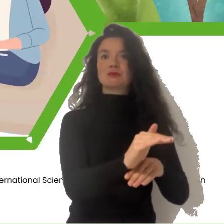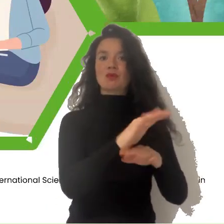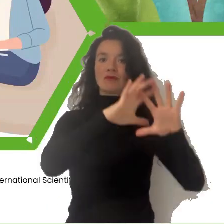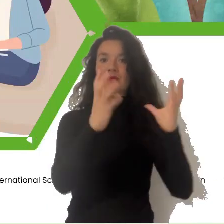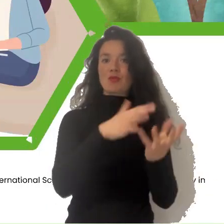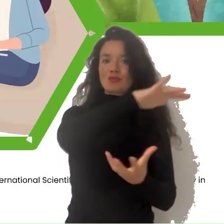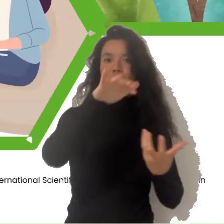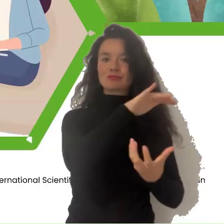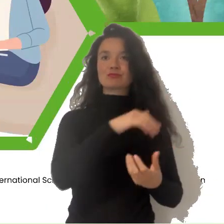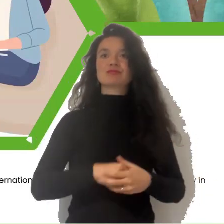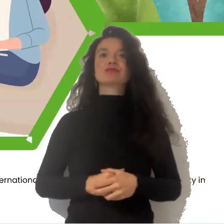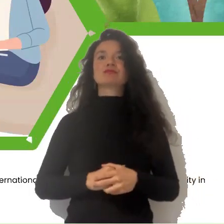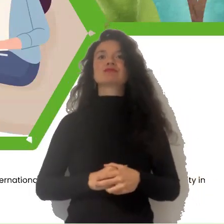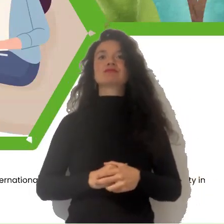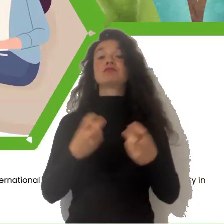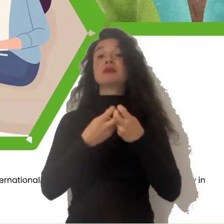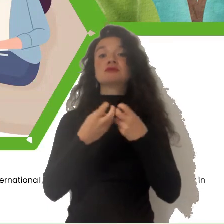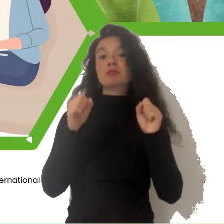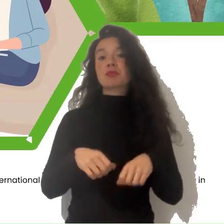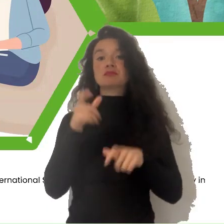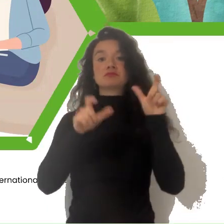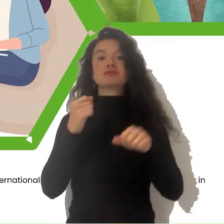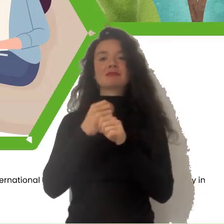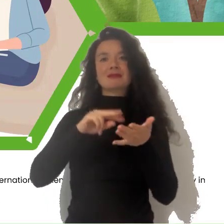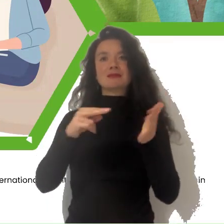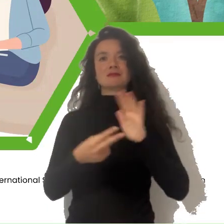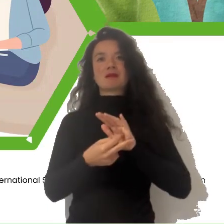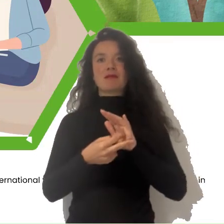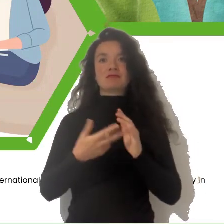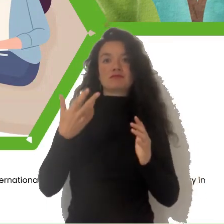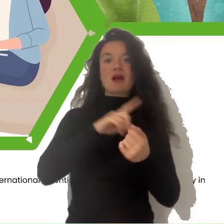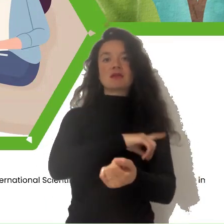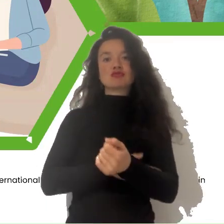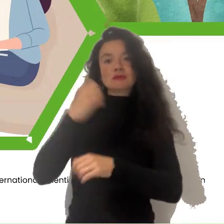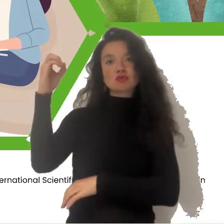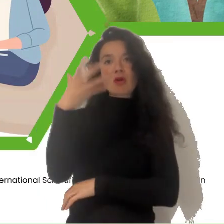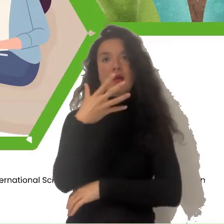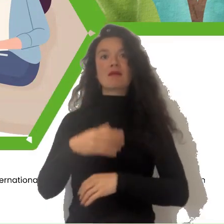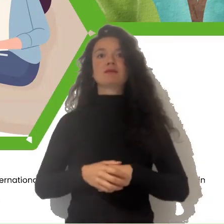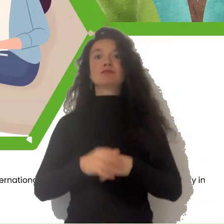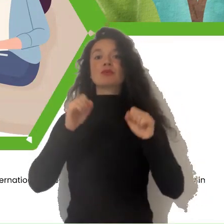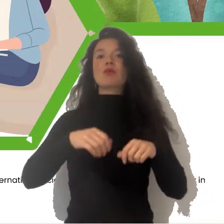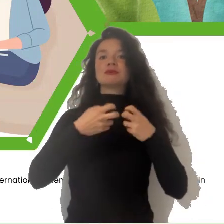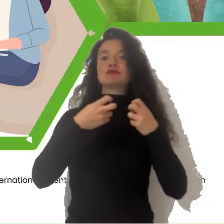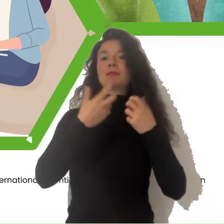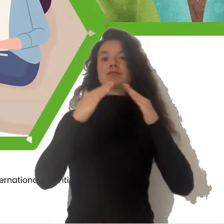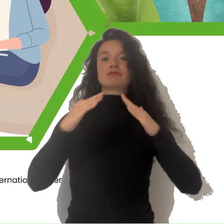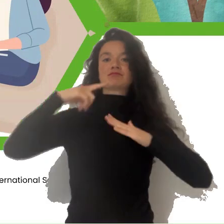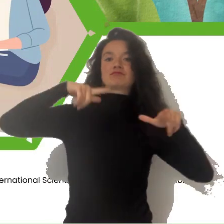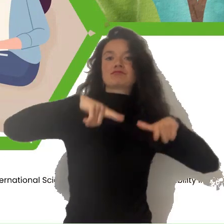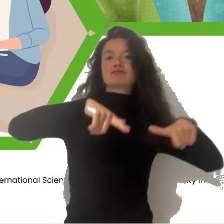architect, and there are many more like sustainable consultant and so on. However,